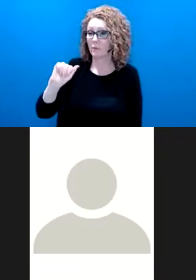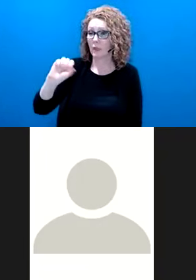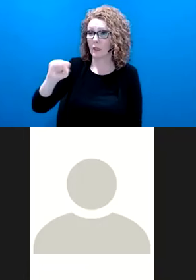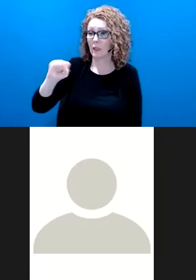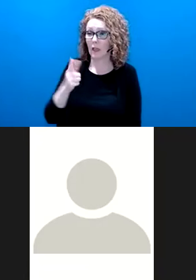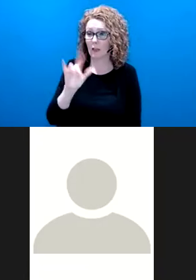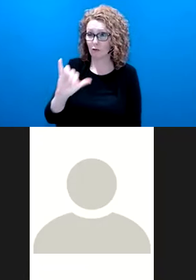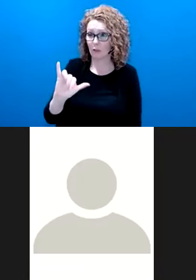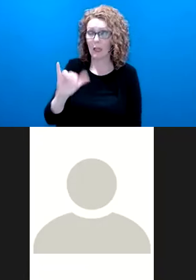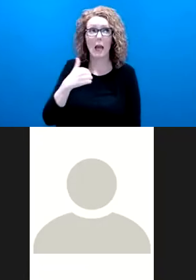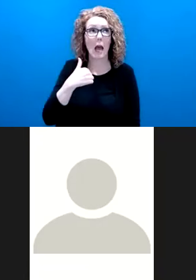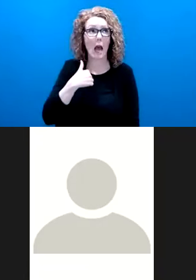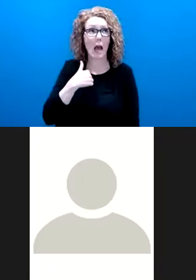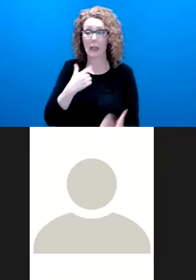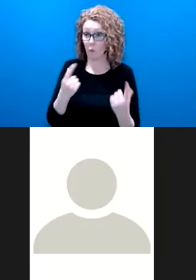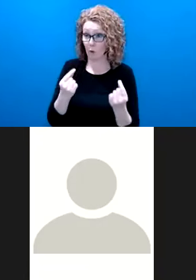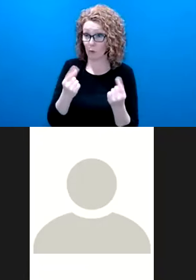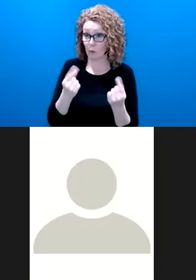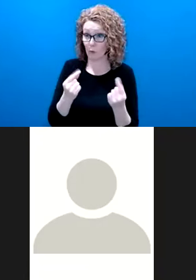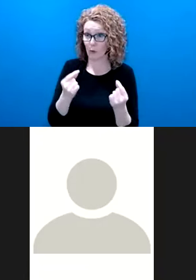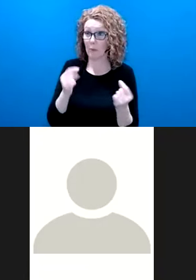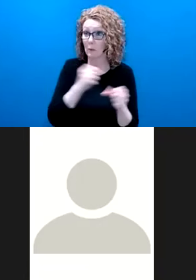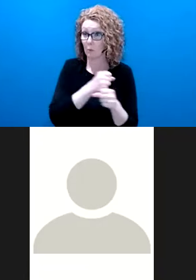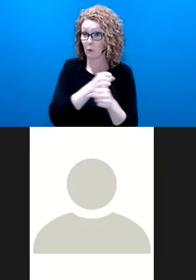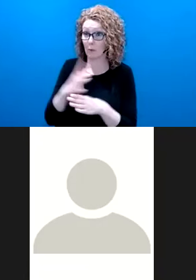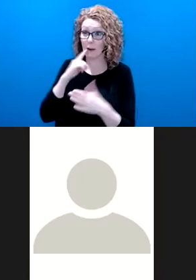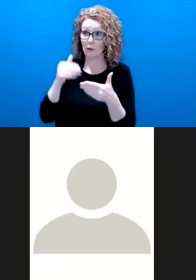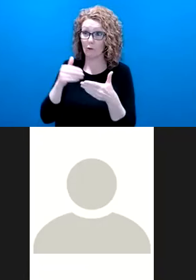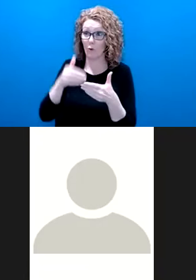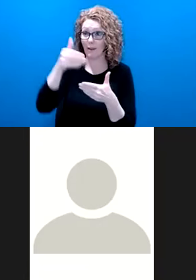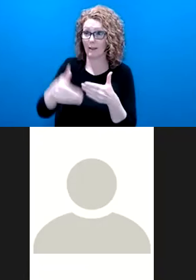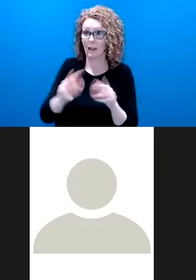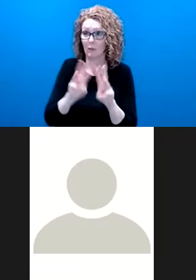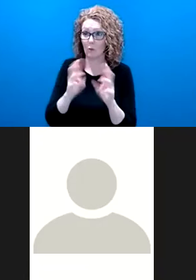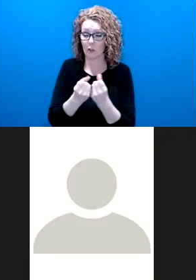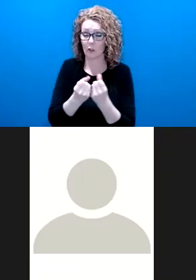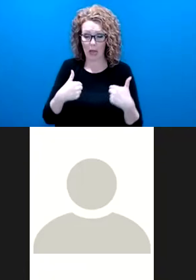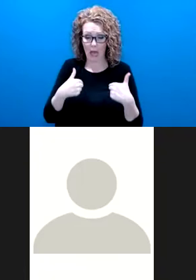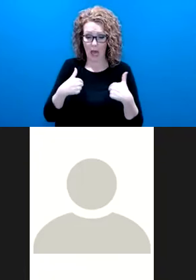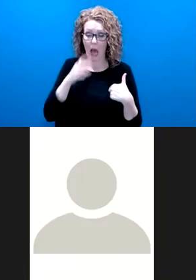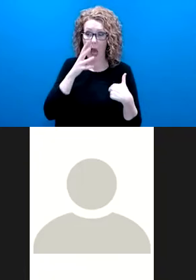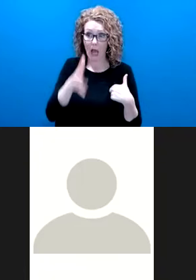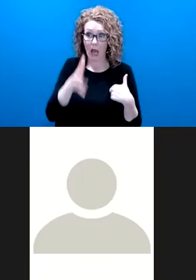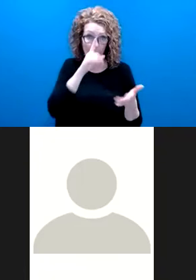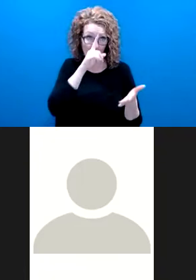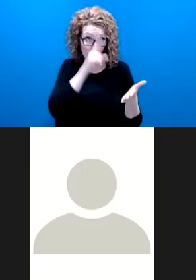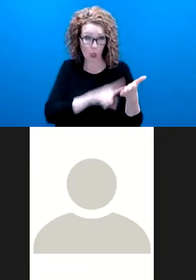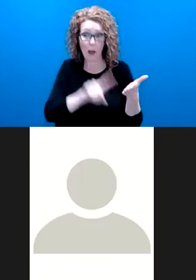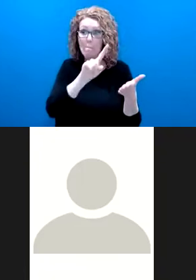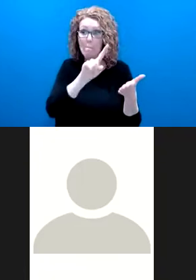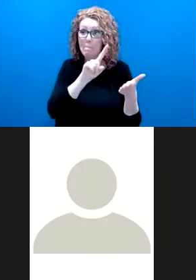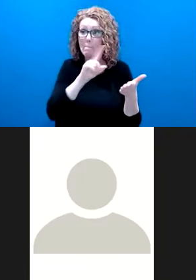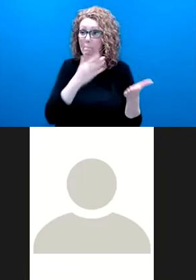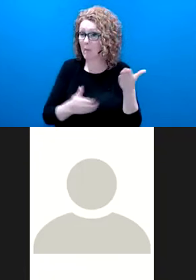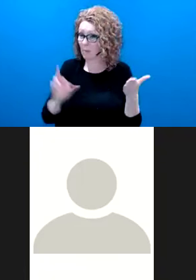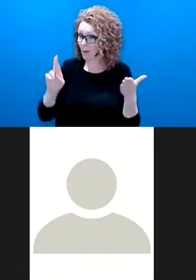for you next section, so workshop number two, is I can also look up, and so maybe Ross,